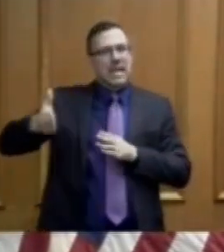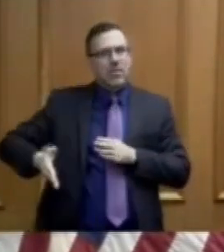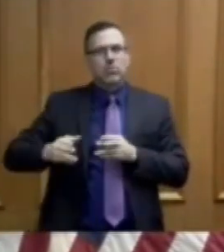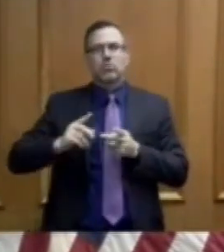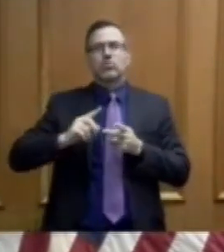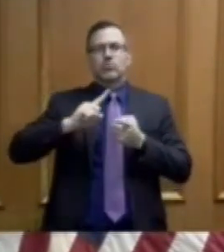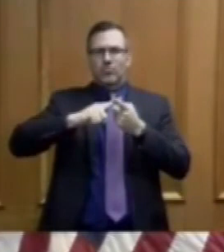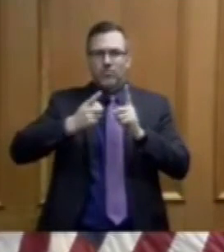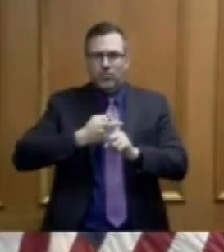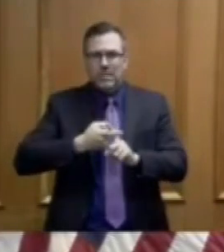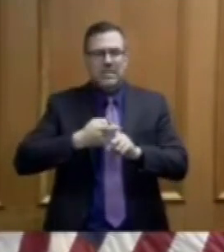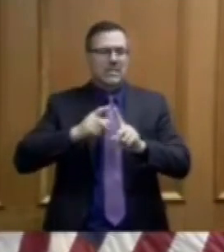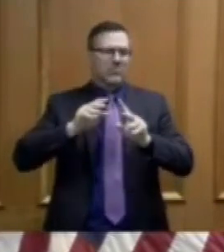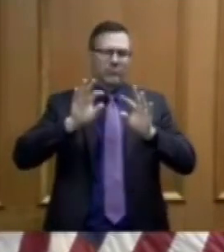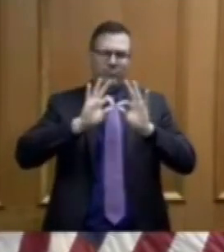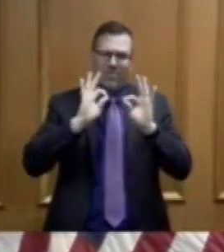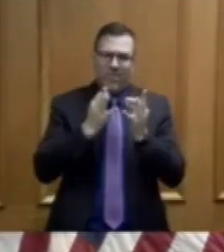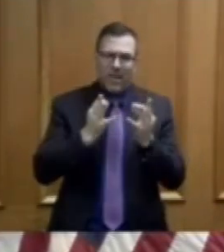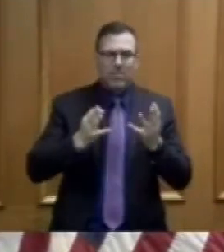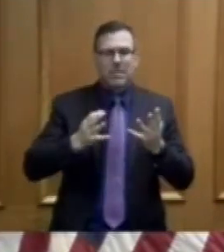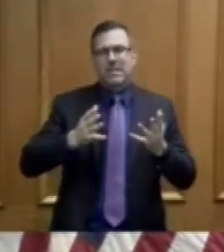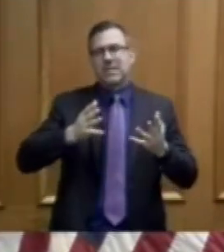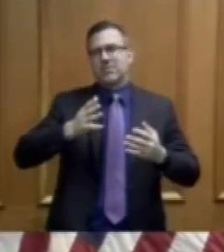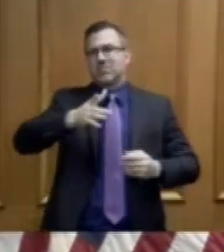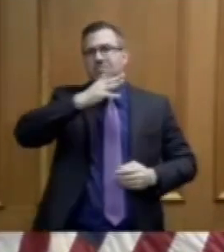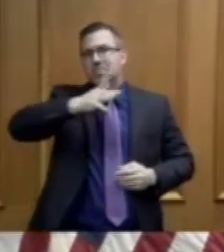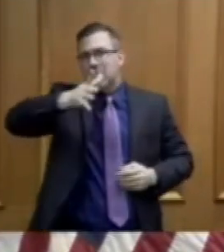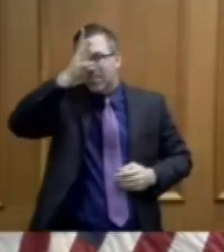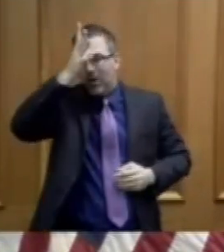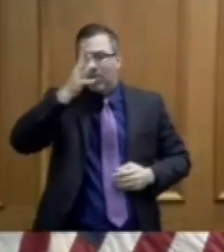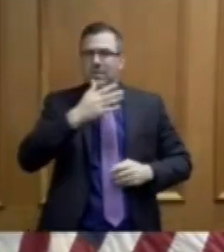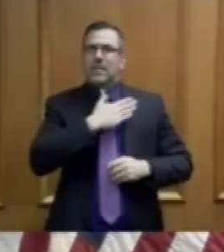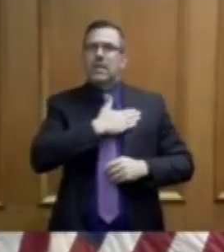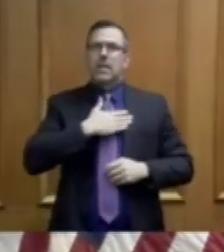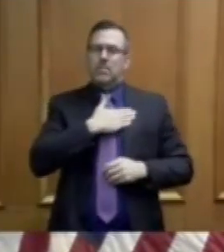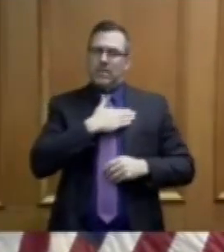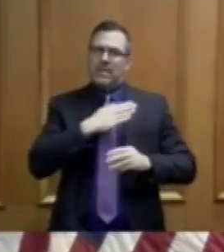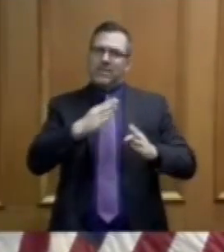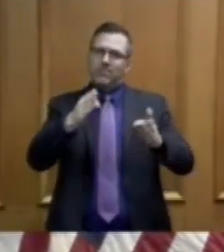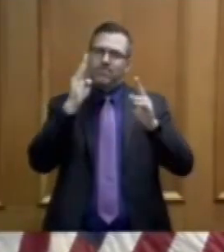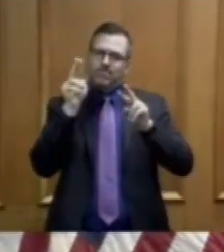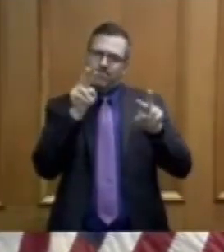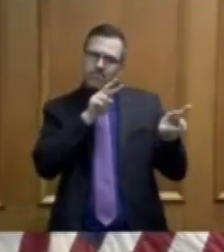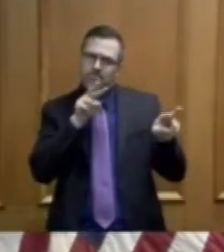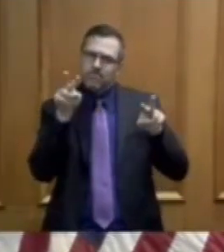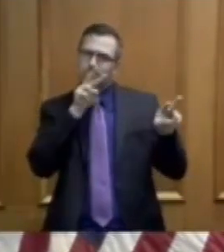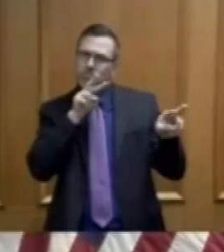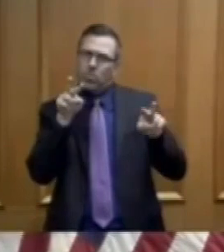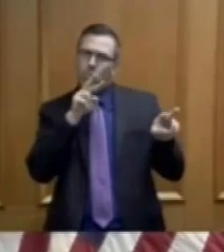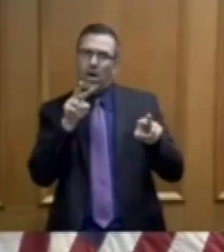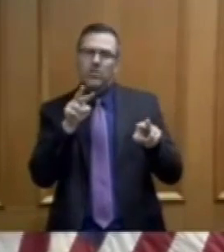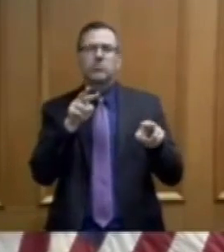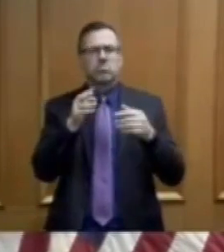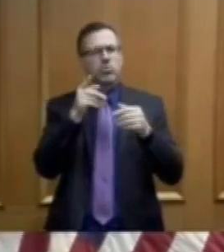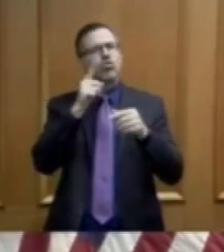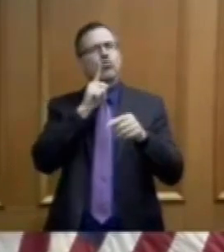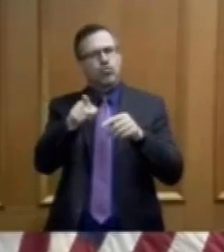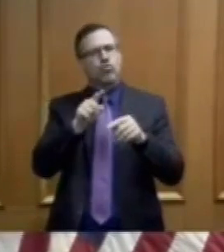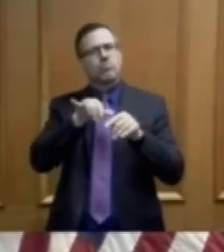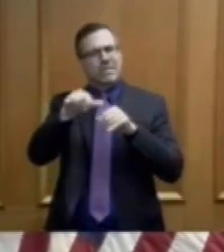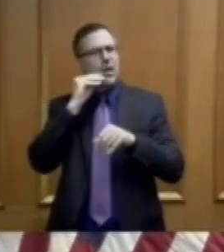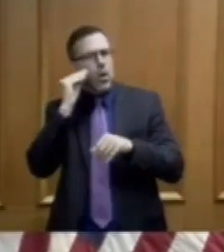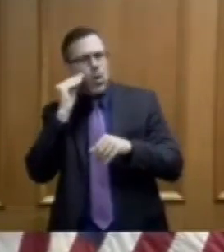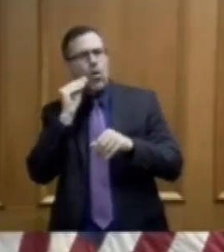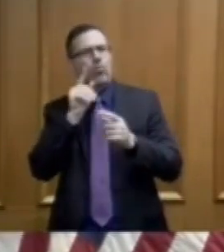and parents to be vigilant during this time of seclusion and social distancing, to call